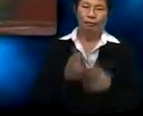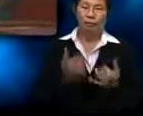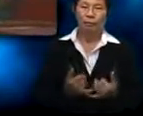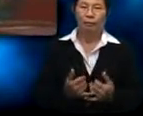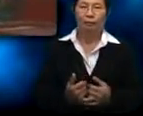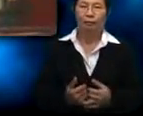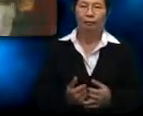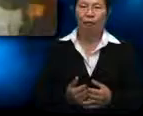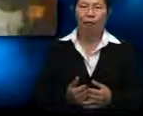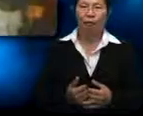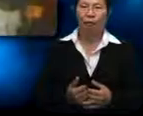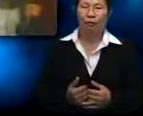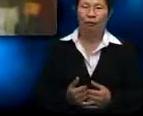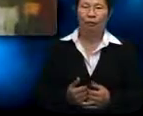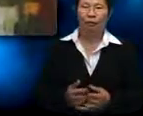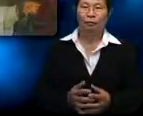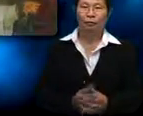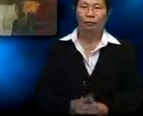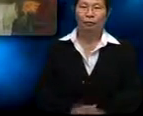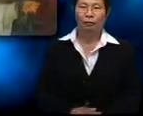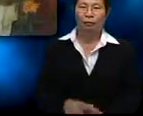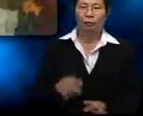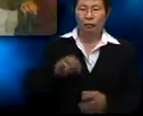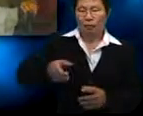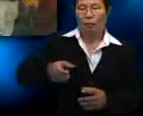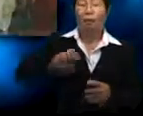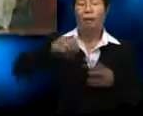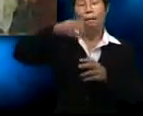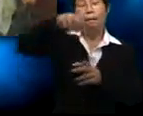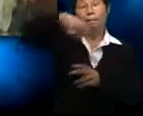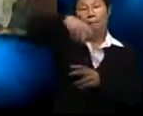tap slowly and let it drop, let the water drop,